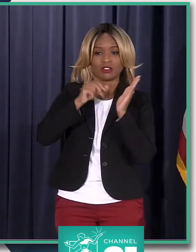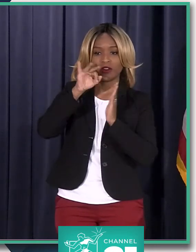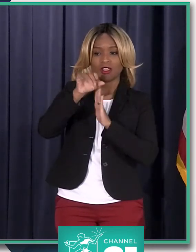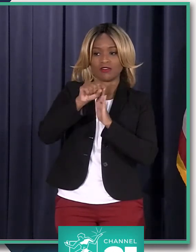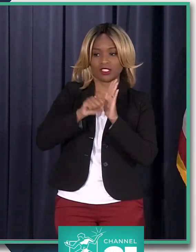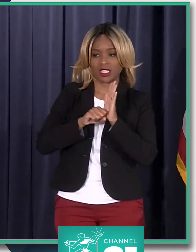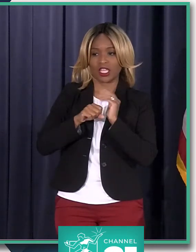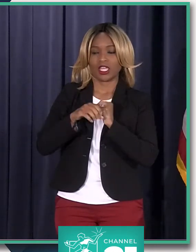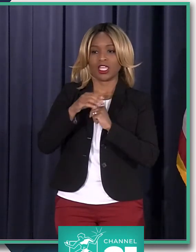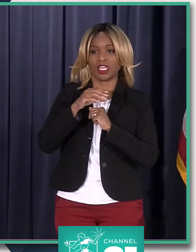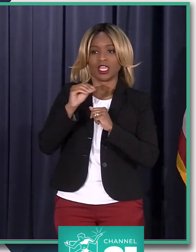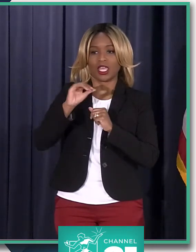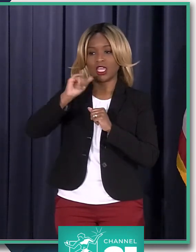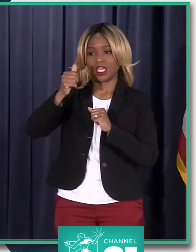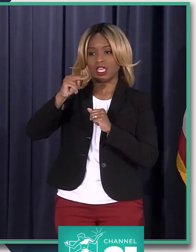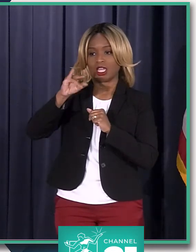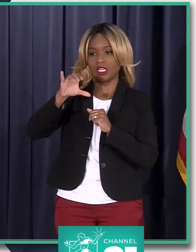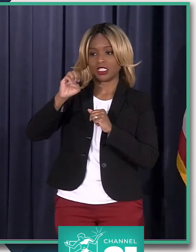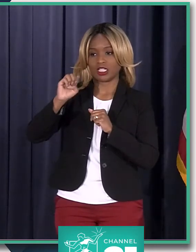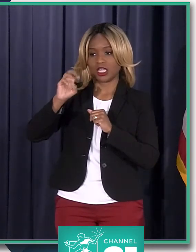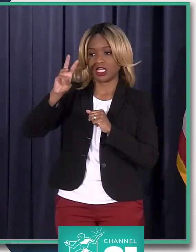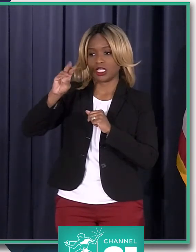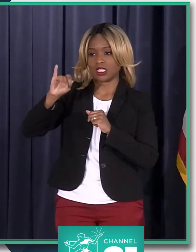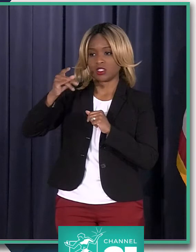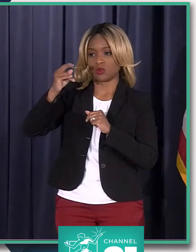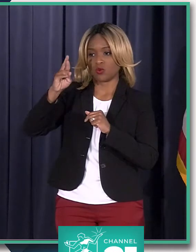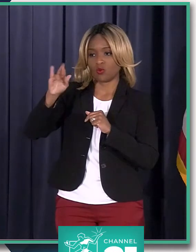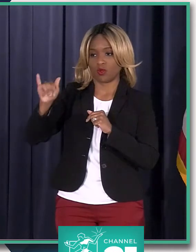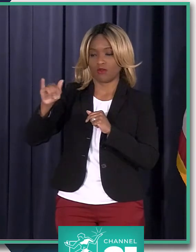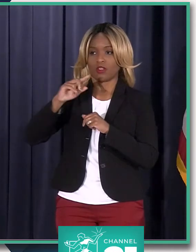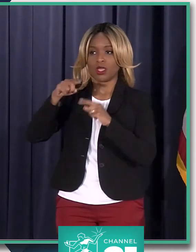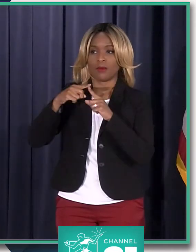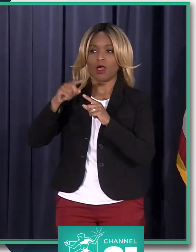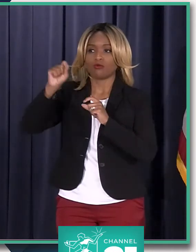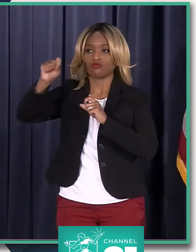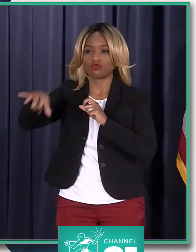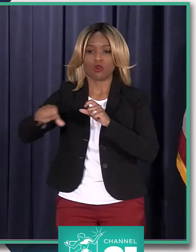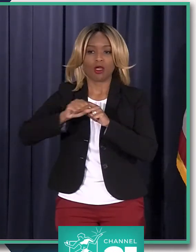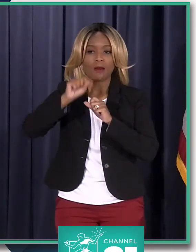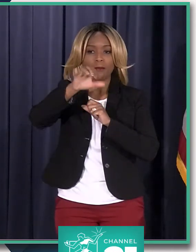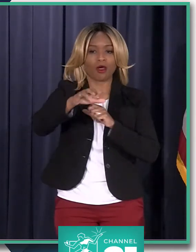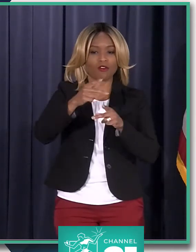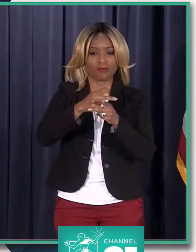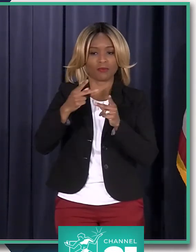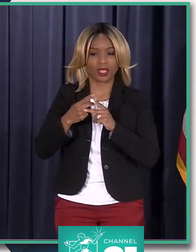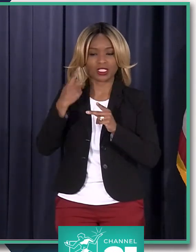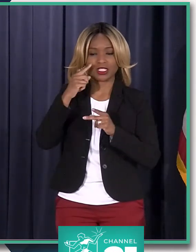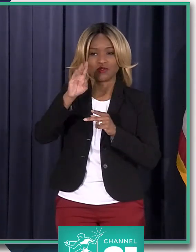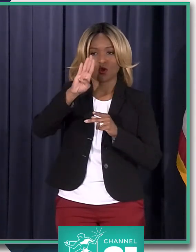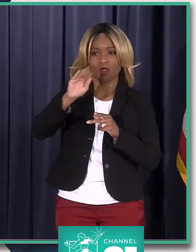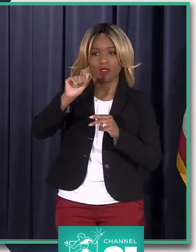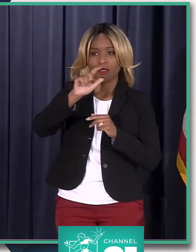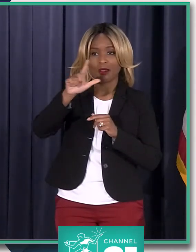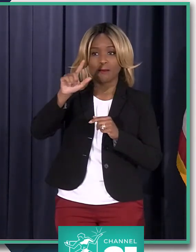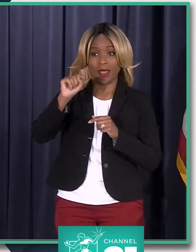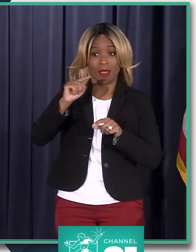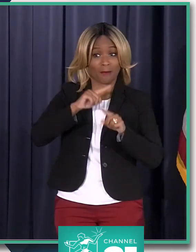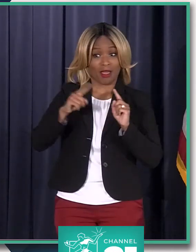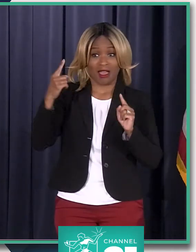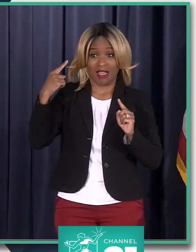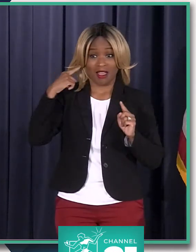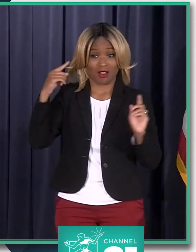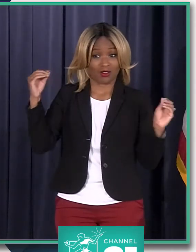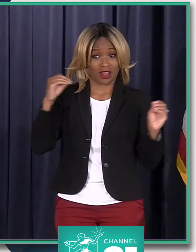clerk, Janice Winfrey, on a whole bunch of drop-off sites for ballots. But I have not heard this